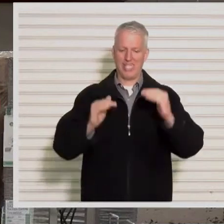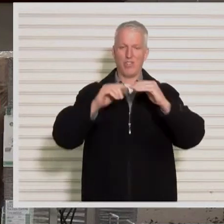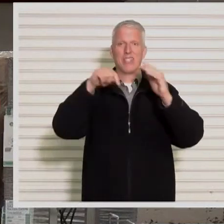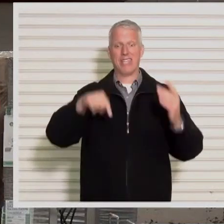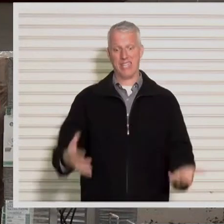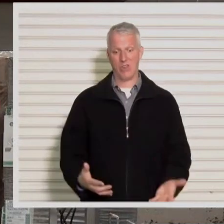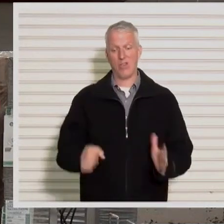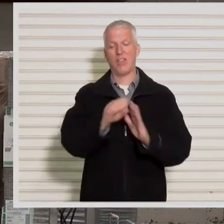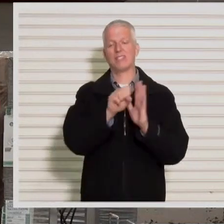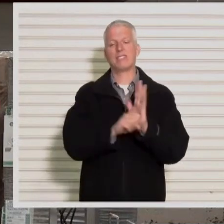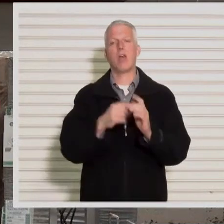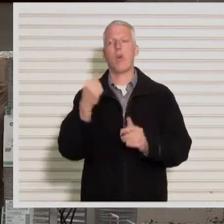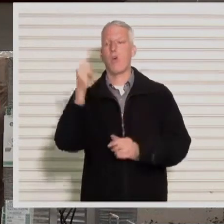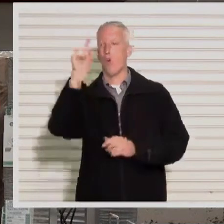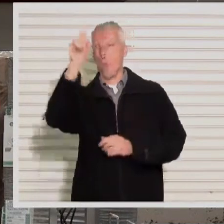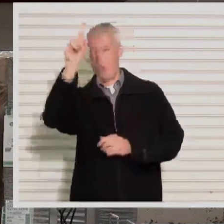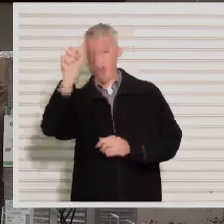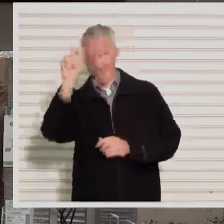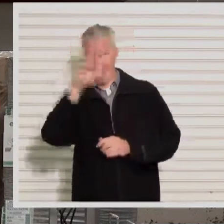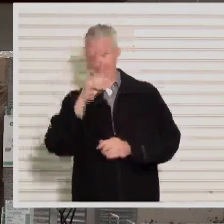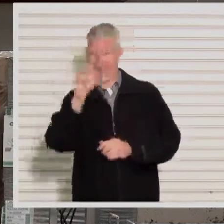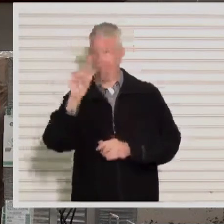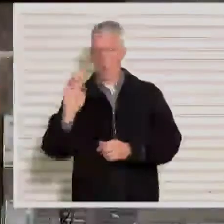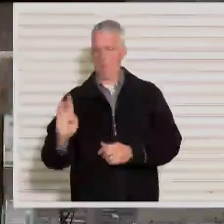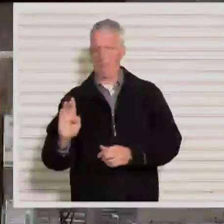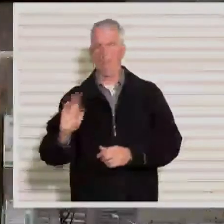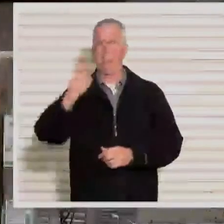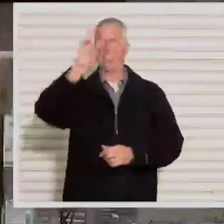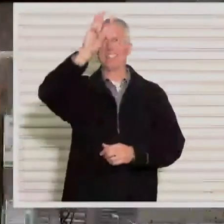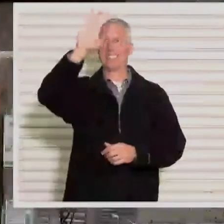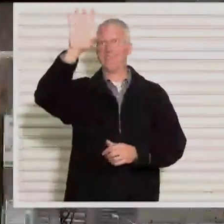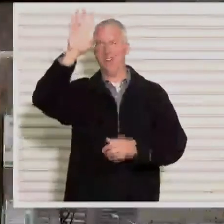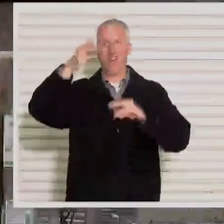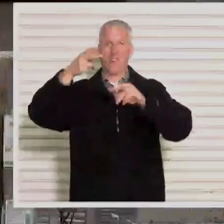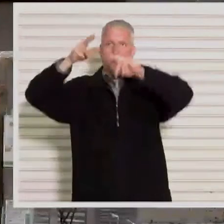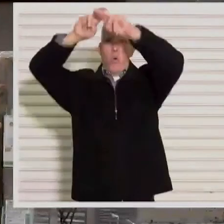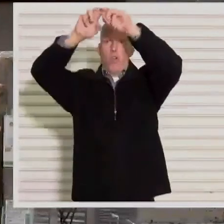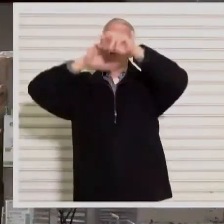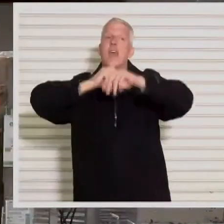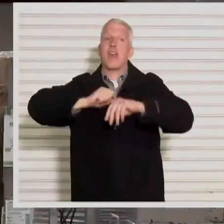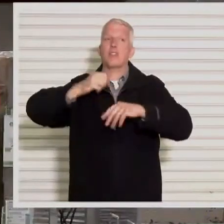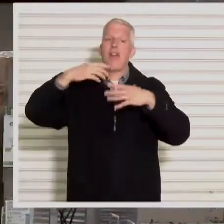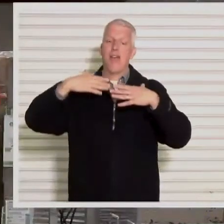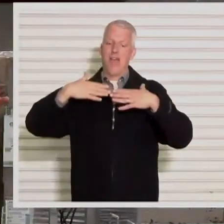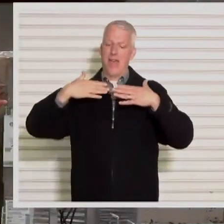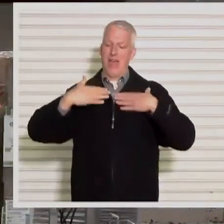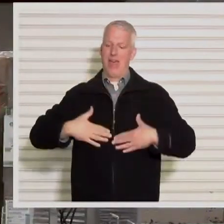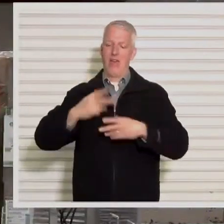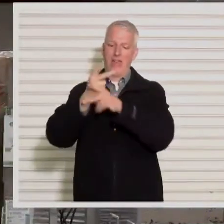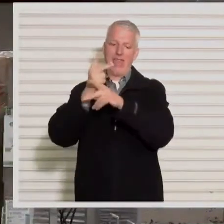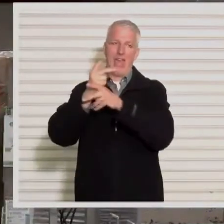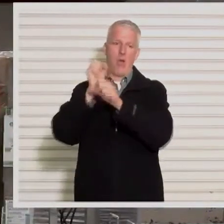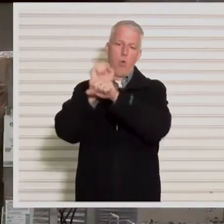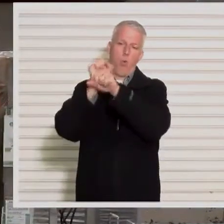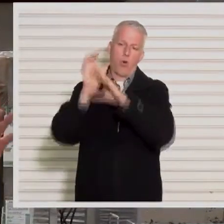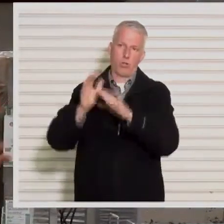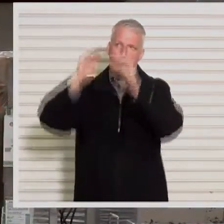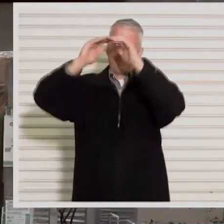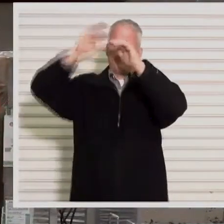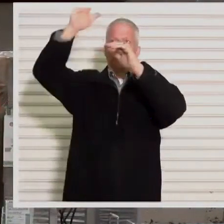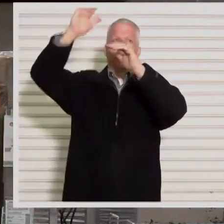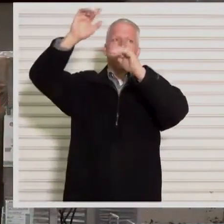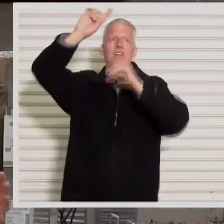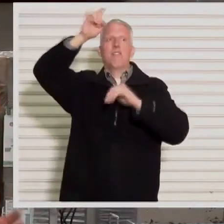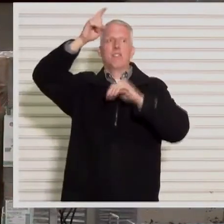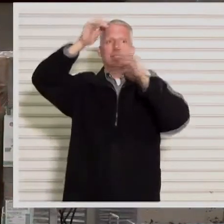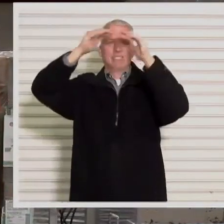state, 1A and 1B. 65 and over, healthcare workers in that top tier. We are now in